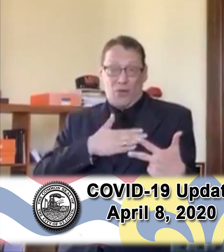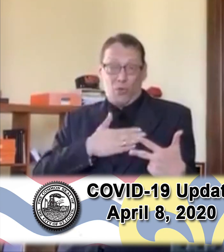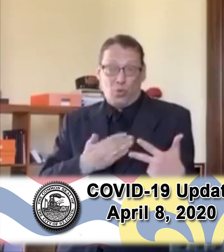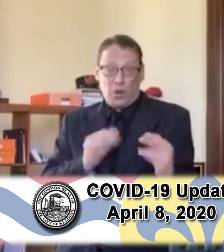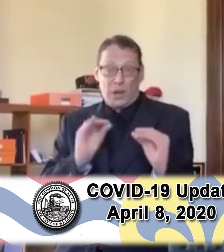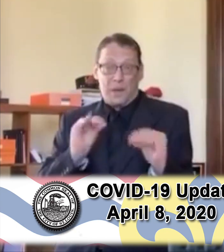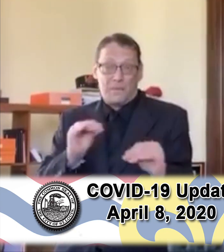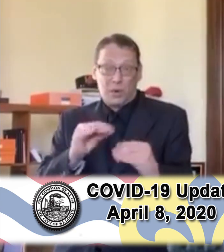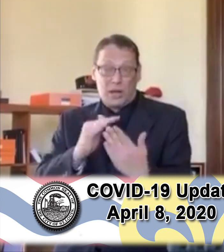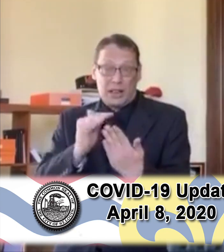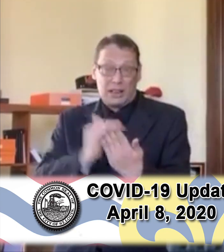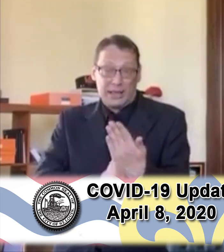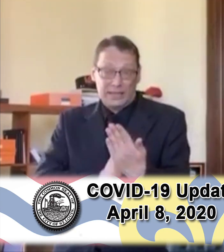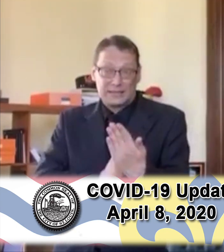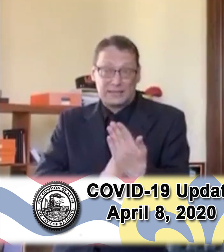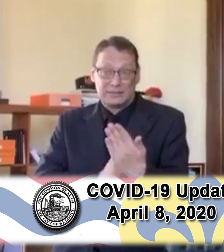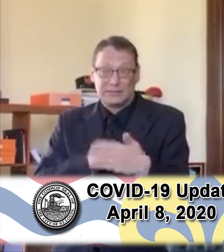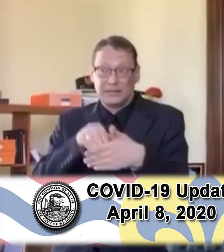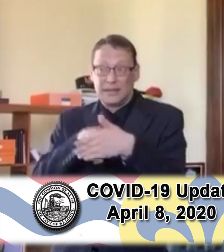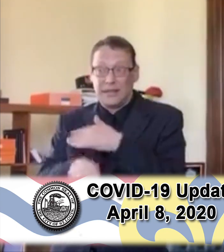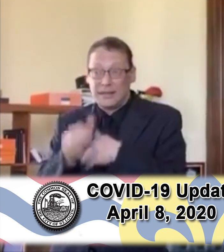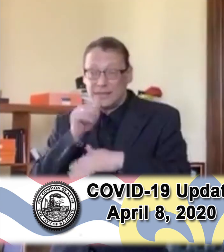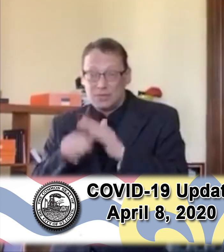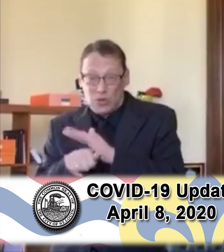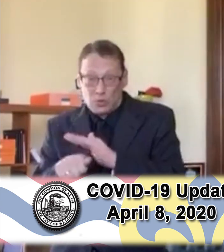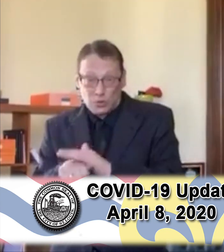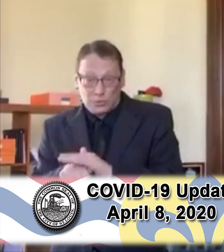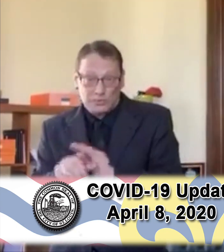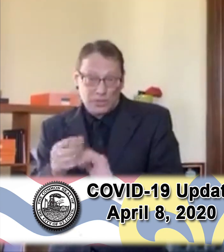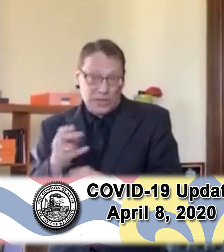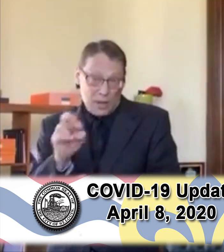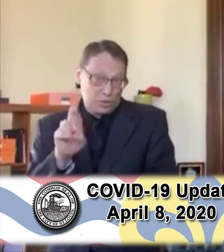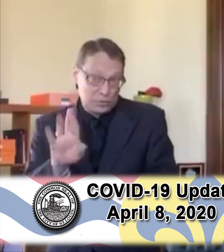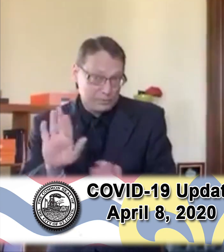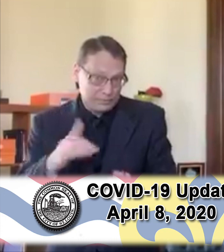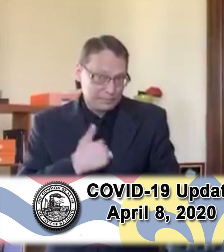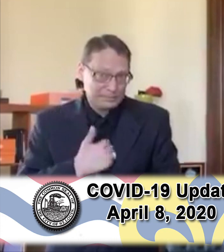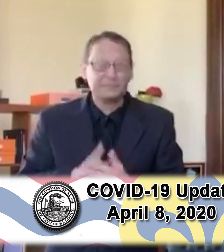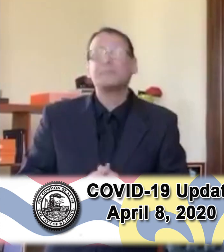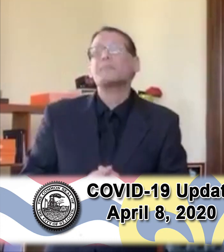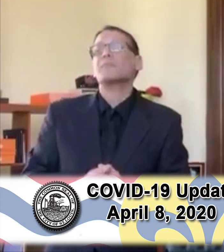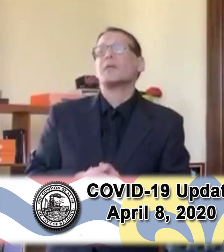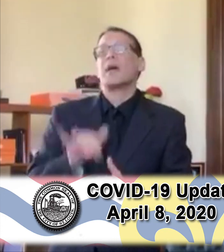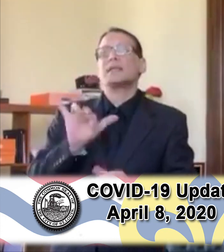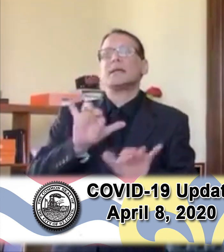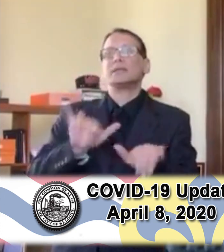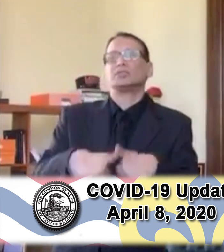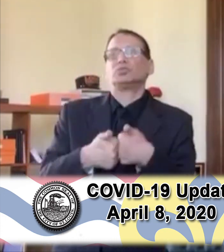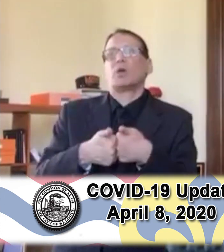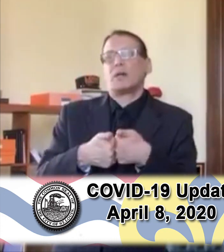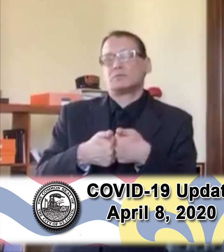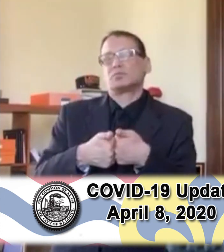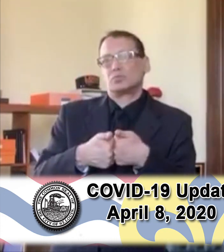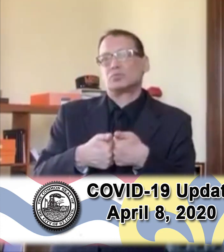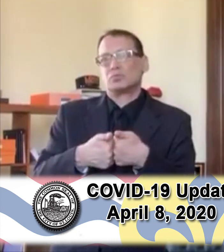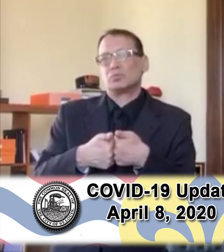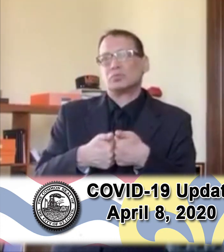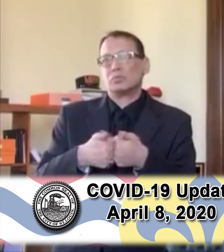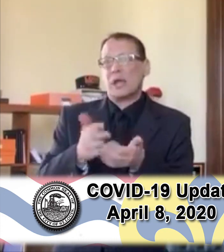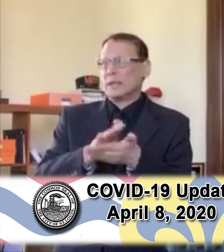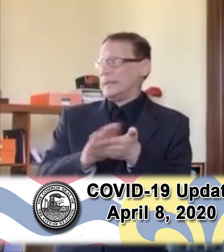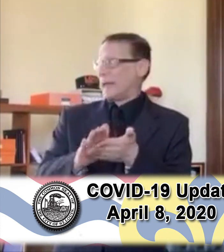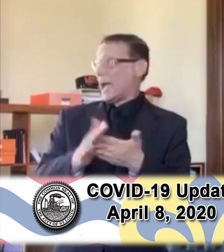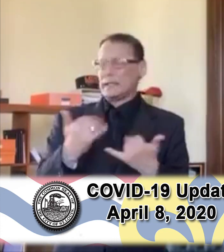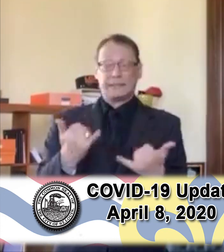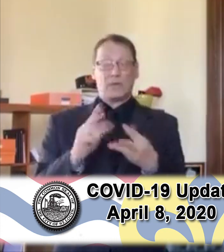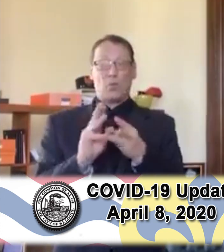on a list to go into shelter. And so that's always a challenge, especially in the nice weather that